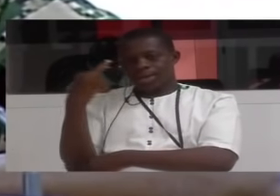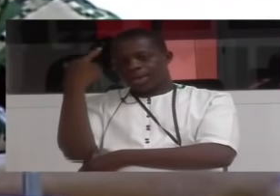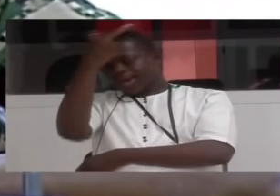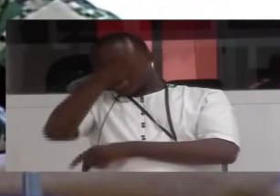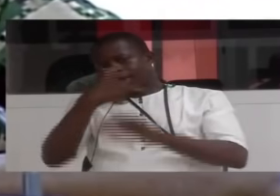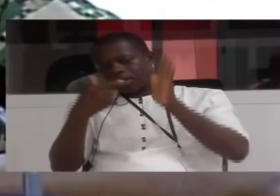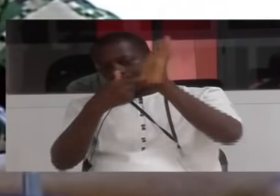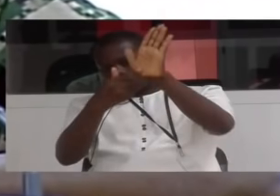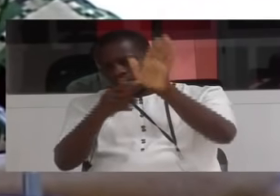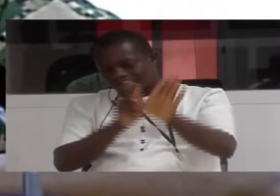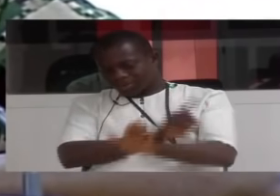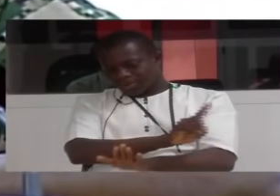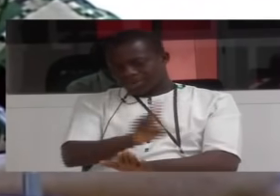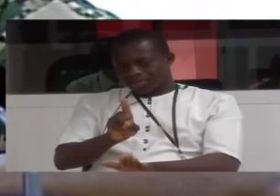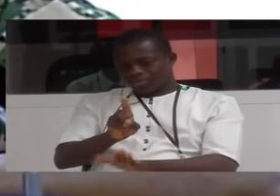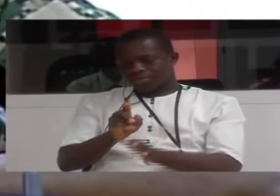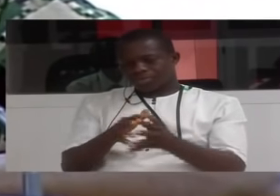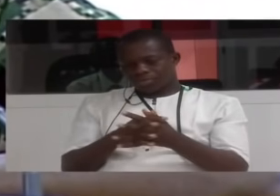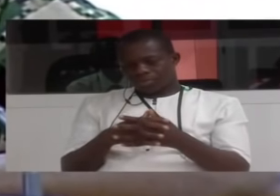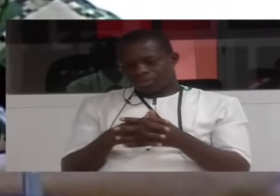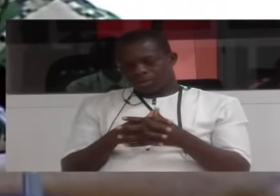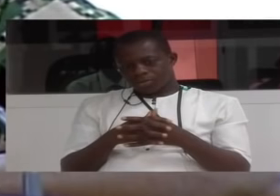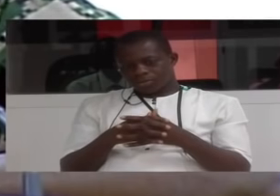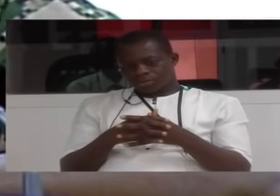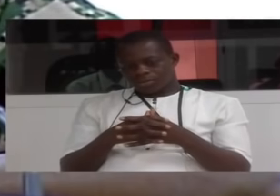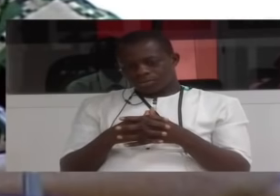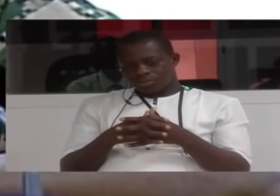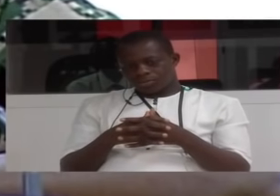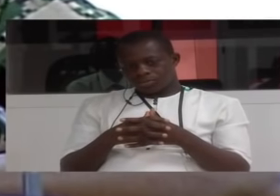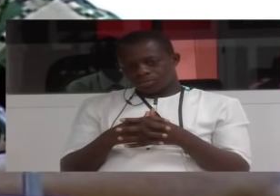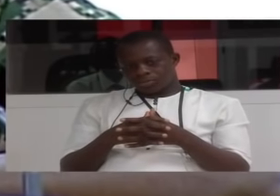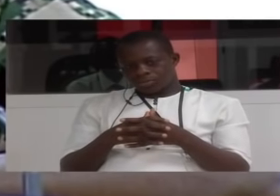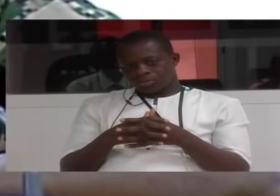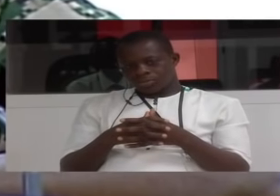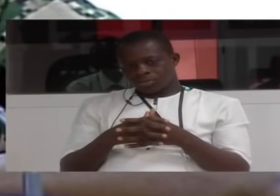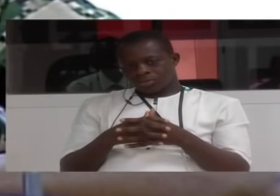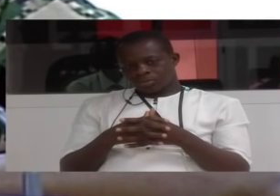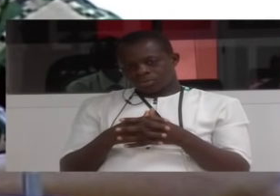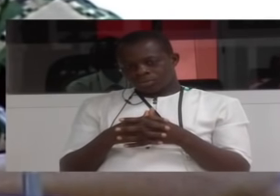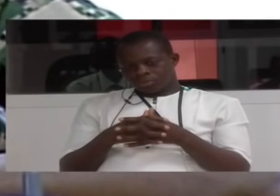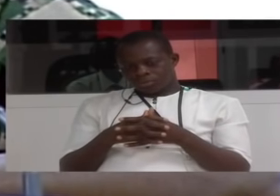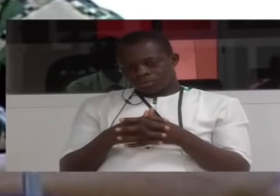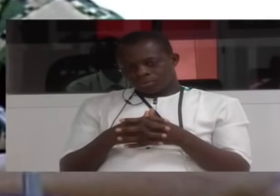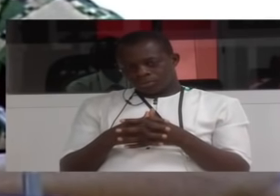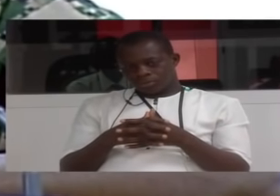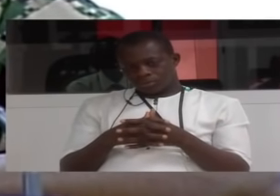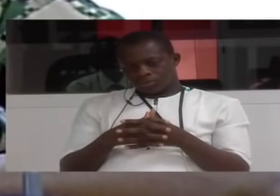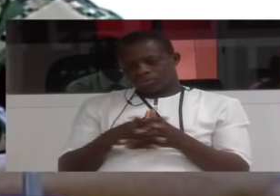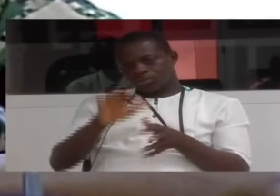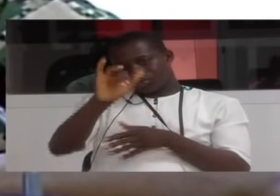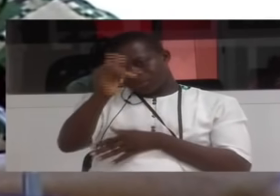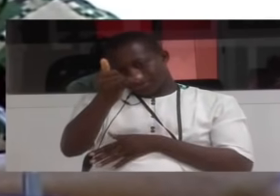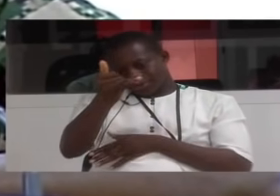ak Solo Bojang Kanila mom mu ngi nekkon fofu ak ñaar ñaar ñaari nit ñi ni way mënul leena xamé mënul lo xamé gay.